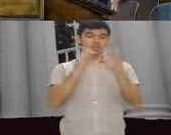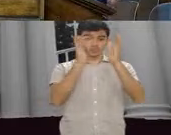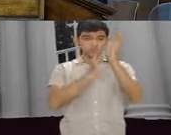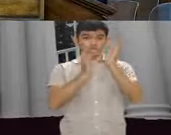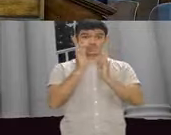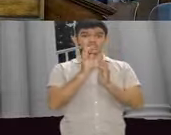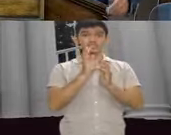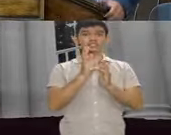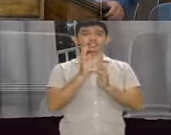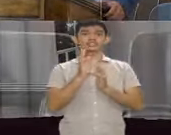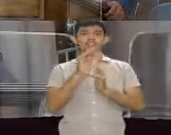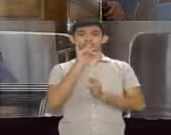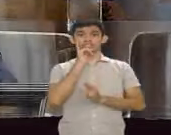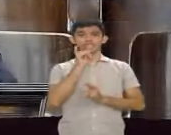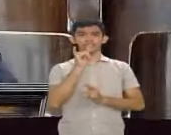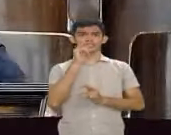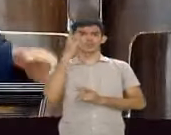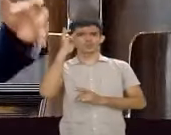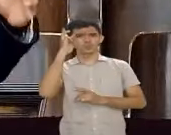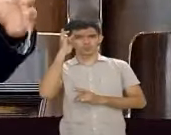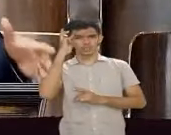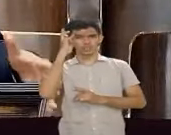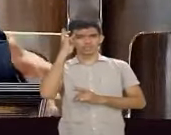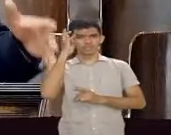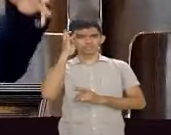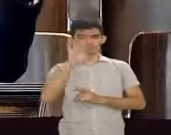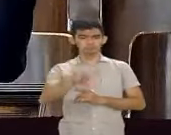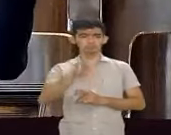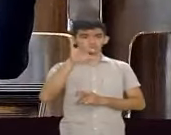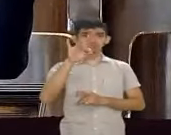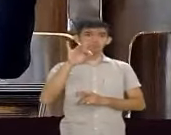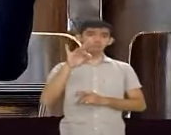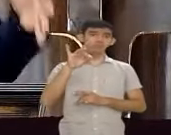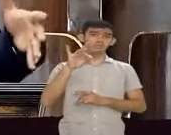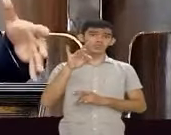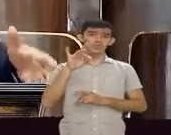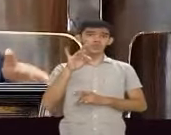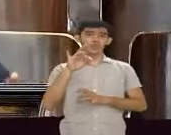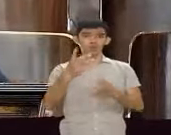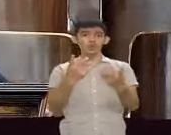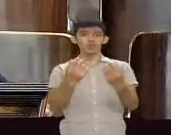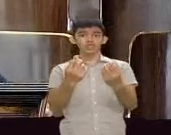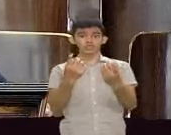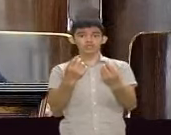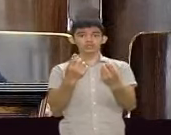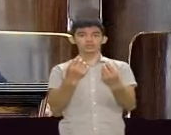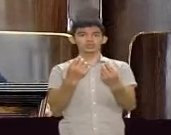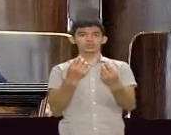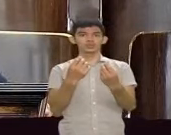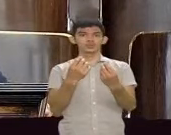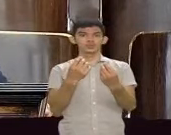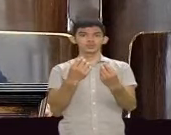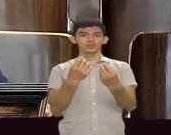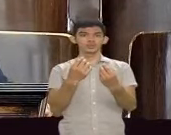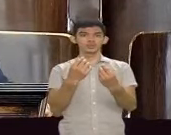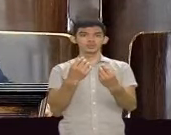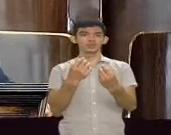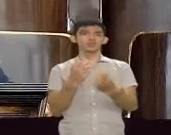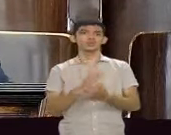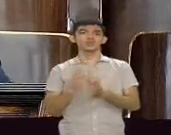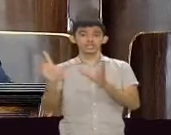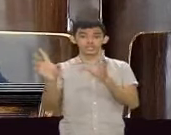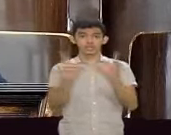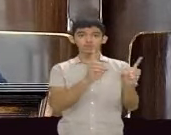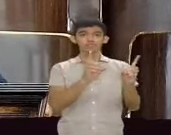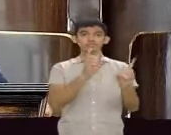concerned family comes looking for him. And when they find him, what is he doing? Unsa iyang gibuhat? His